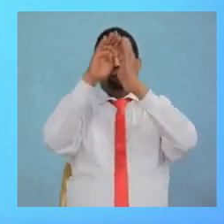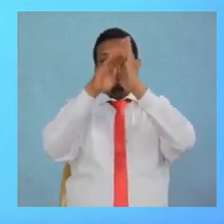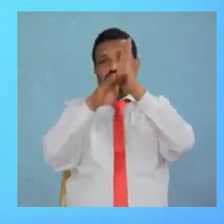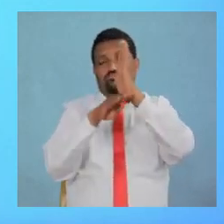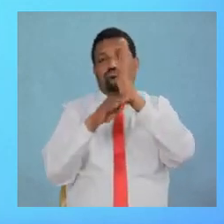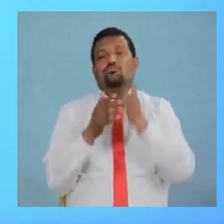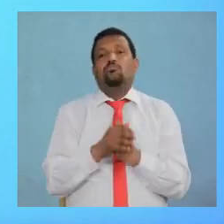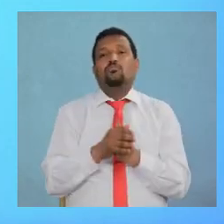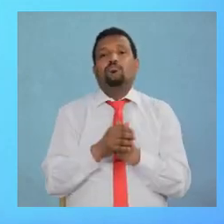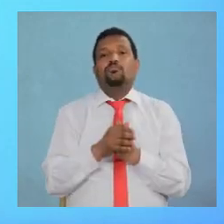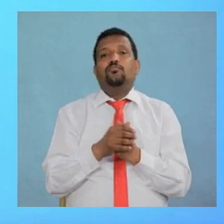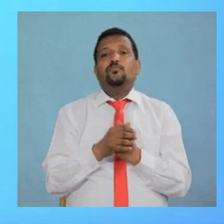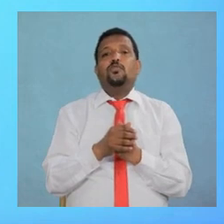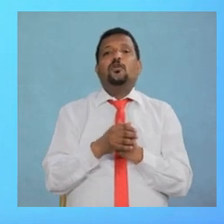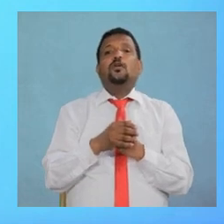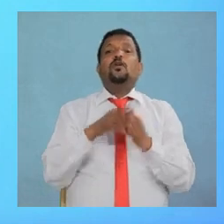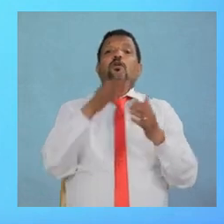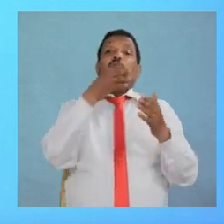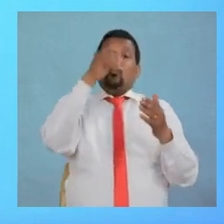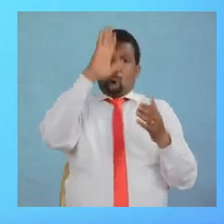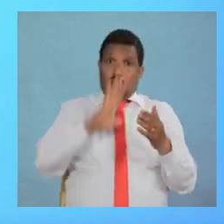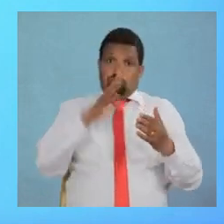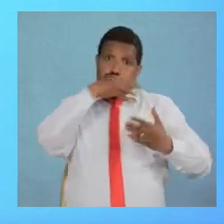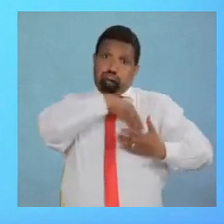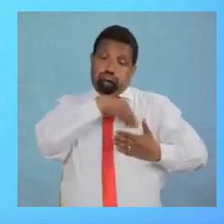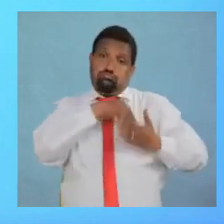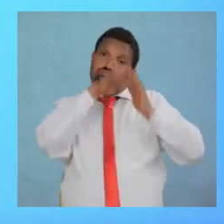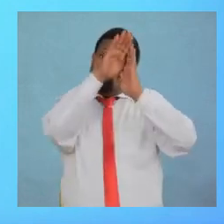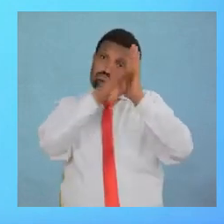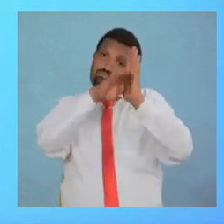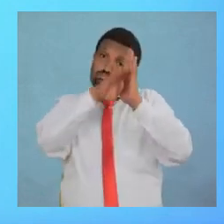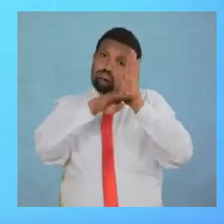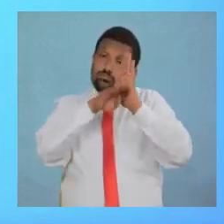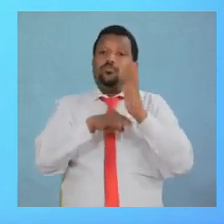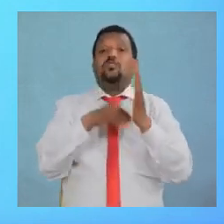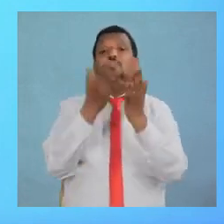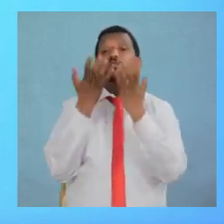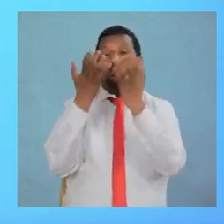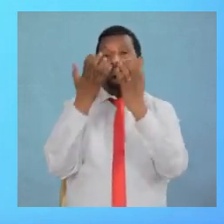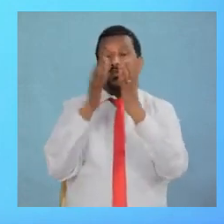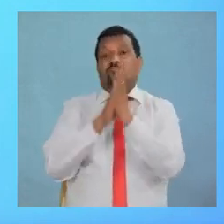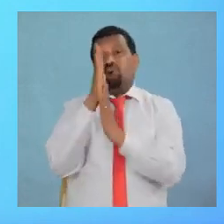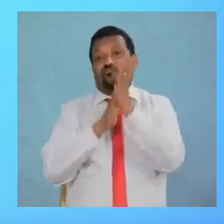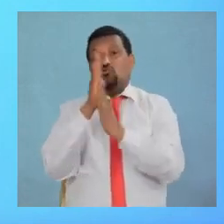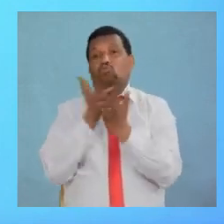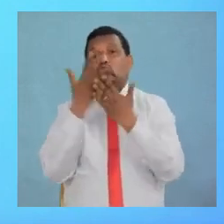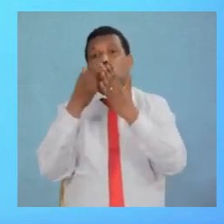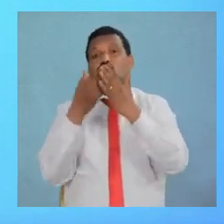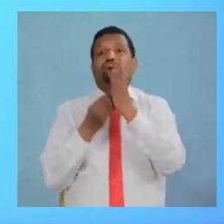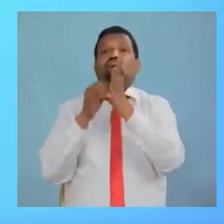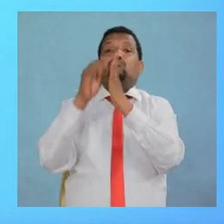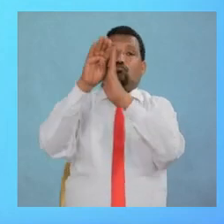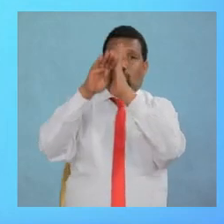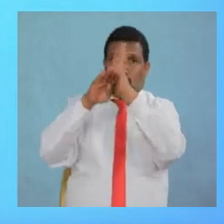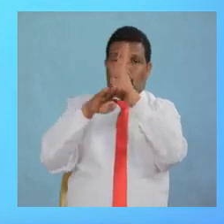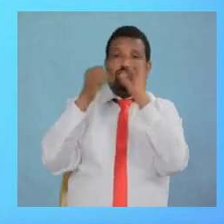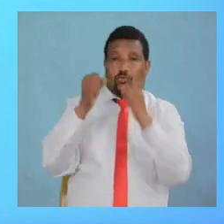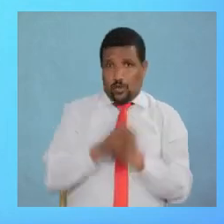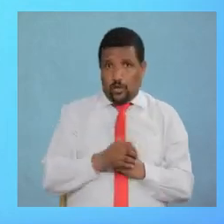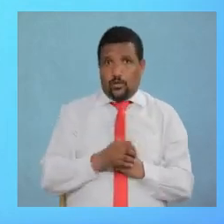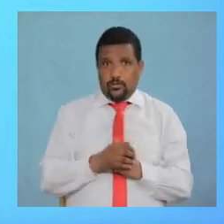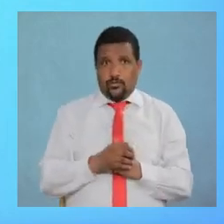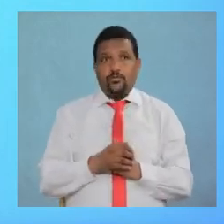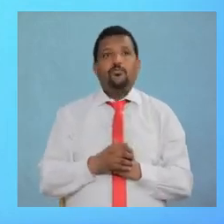fall in income of consumer, then the demand for inferior goods will also decline.